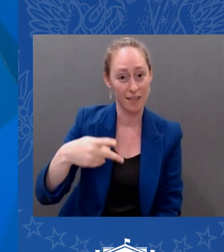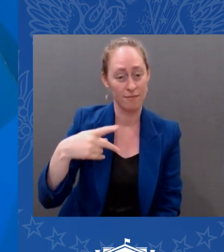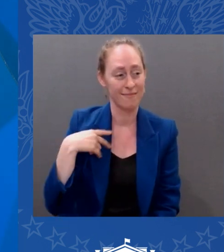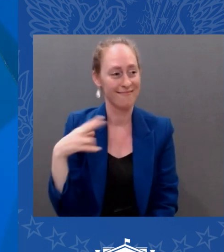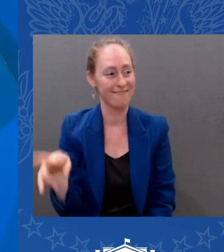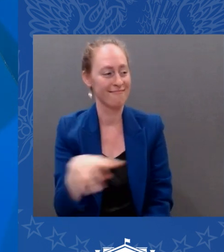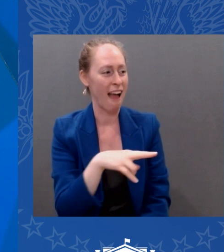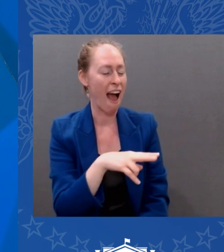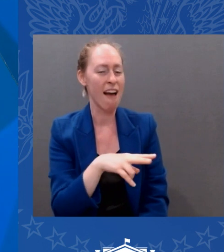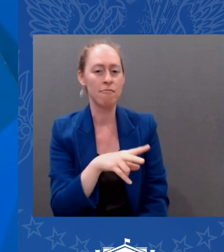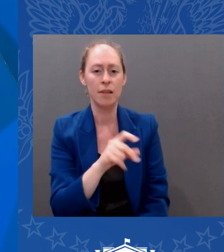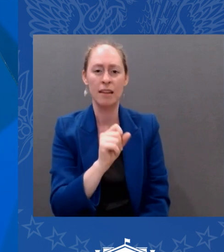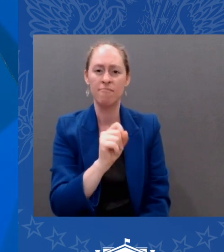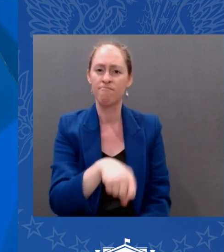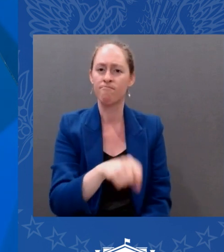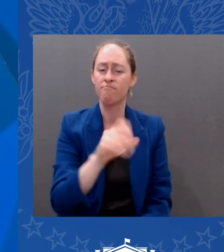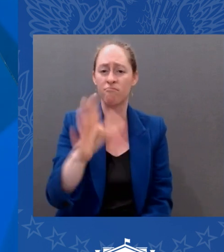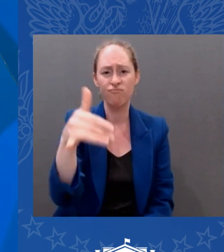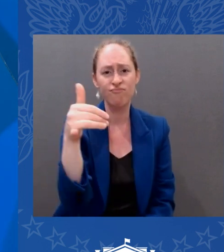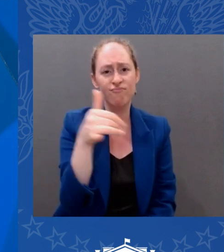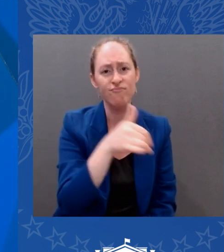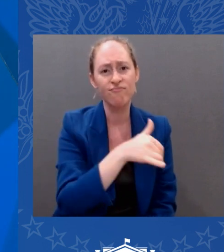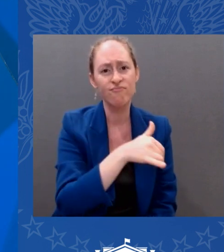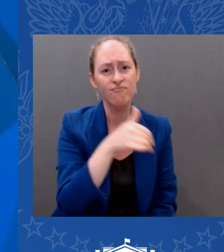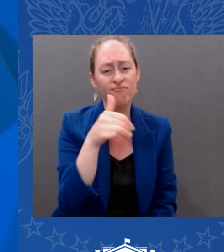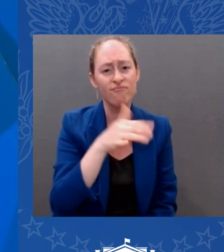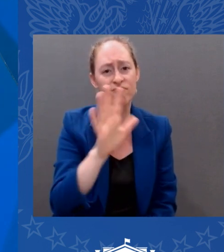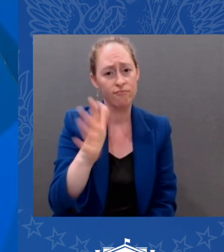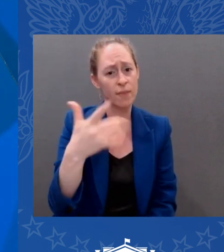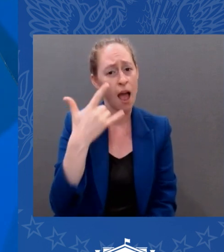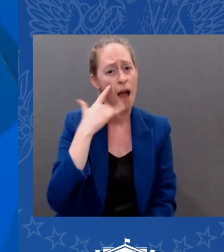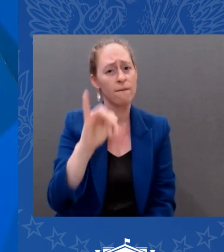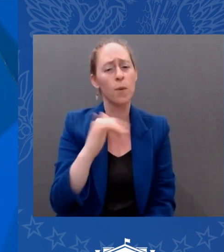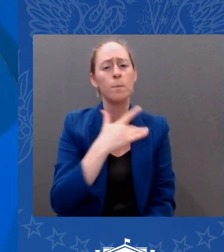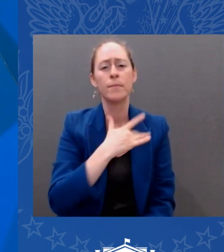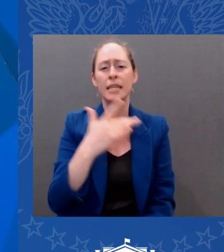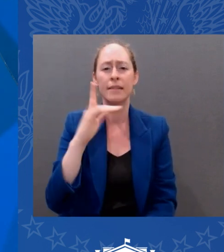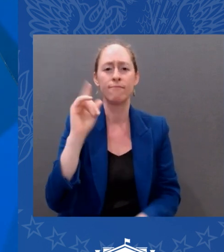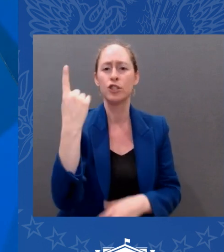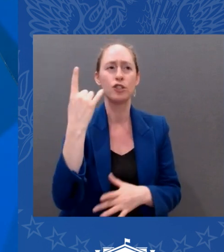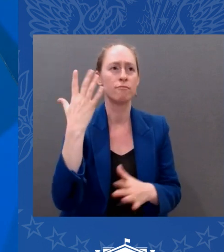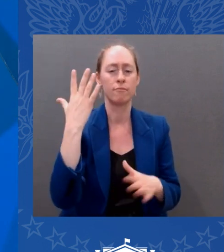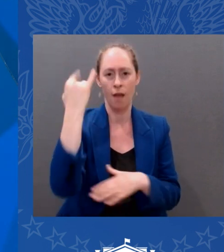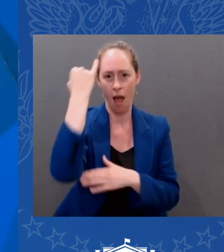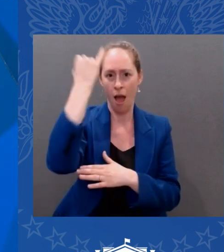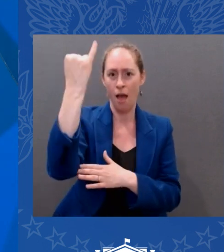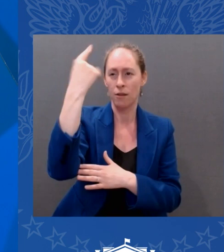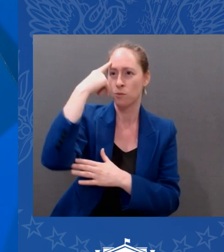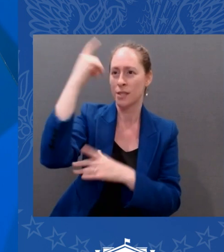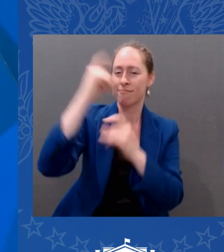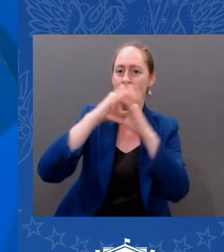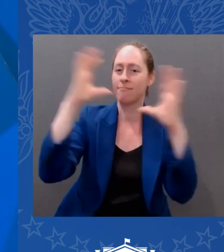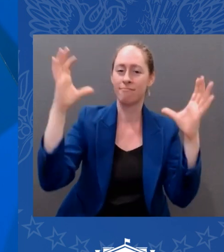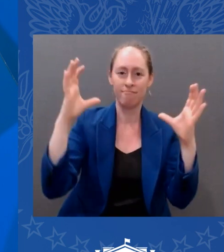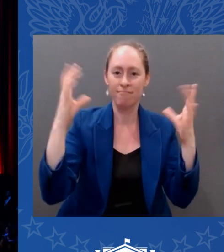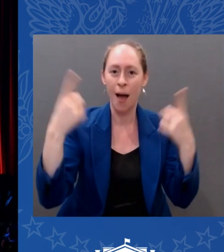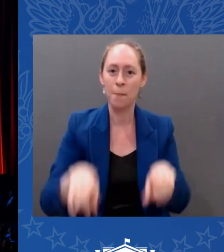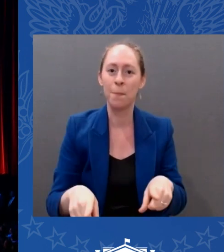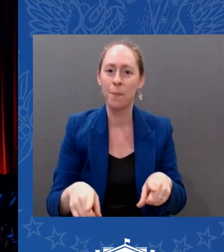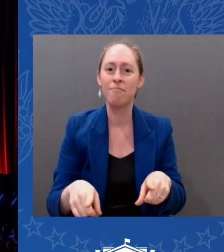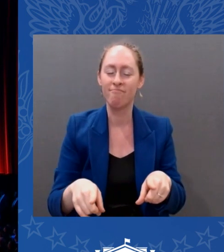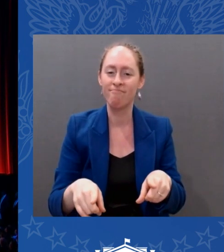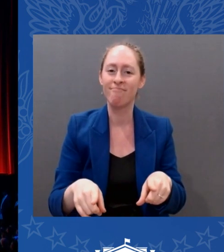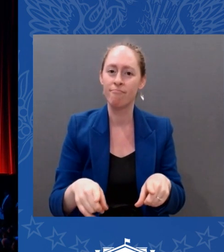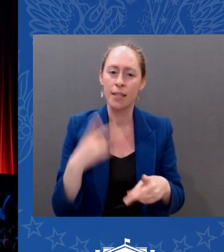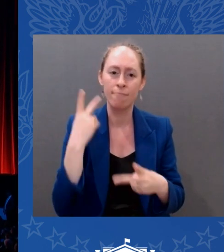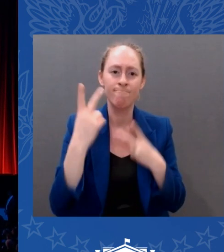dreams become reality. And so we all gather in Los Angeles this week for the Summit